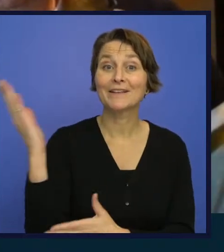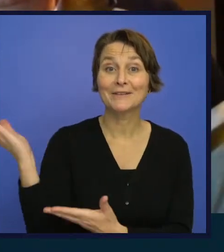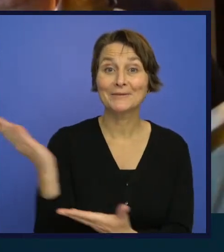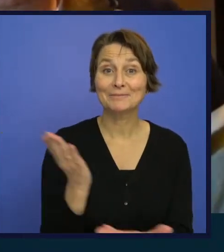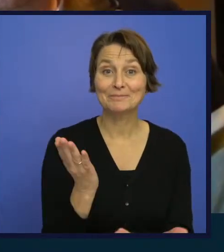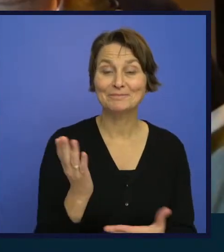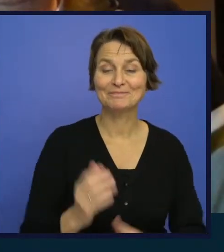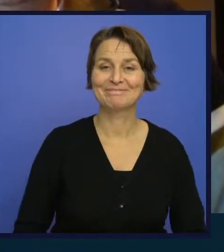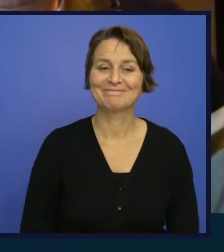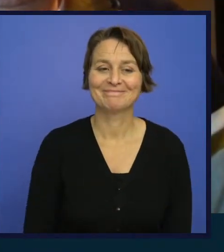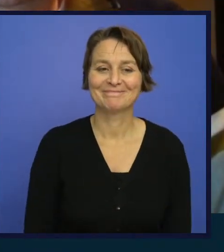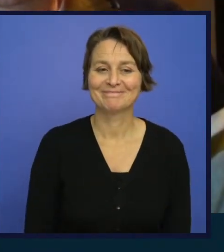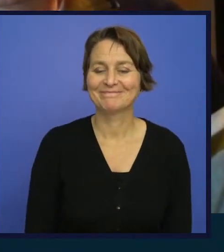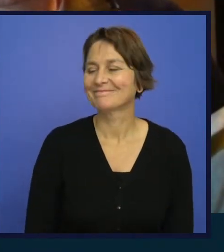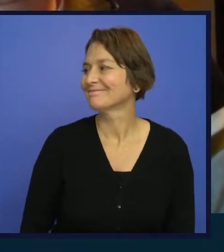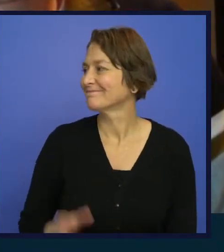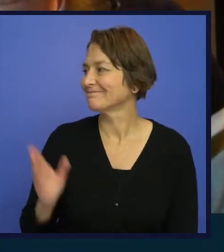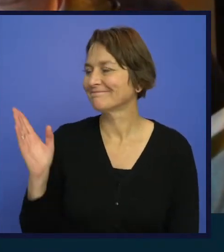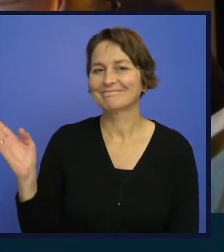is Ida Bergum.